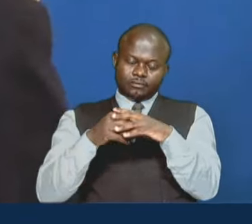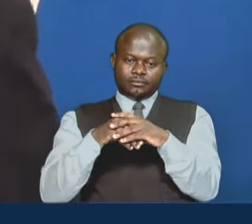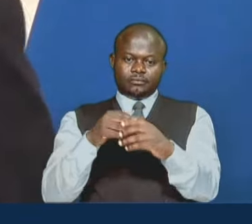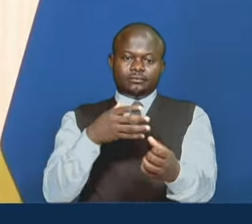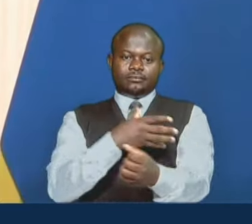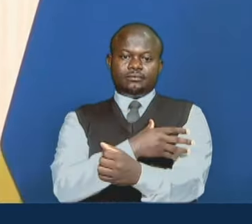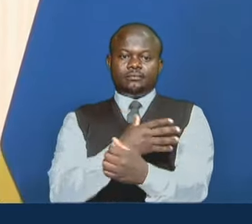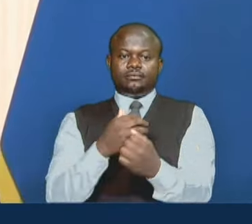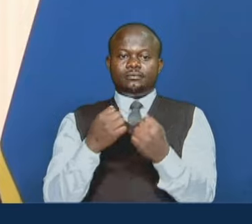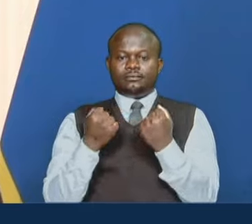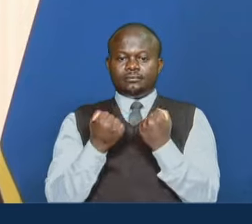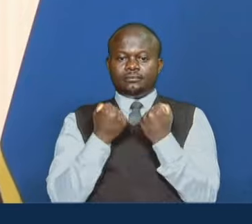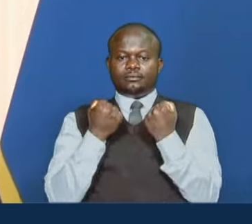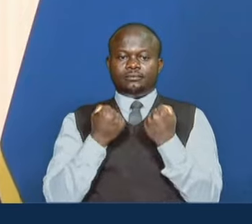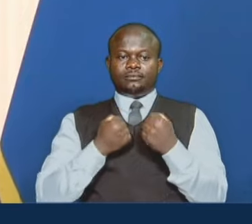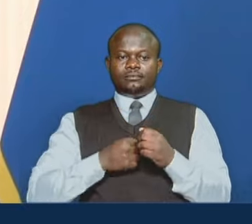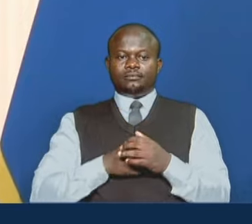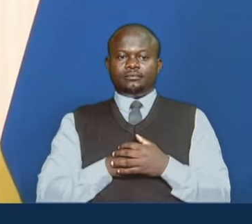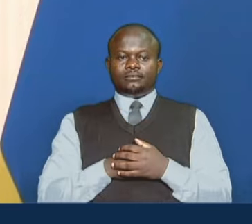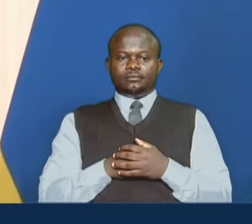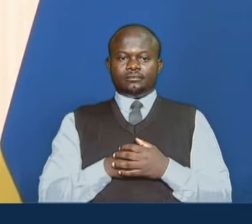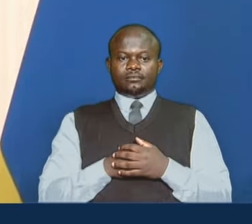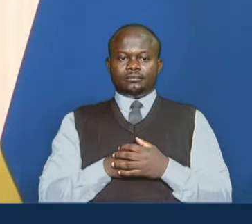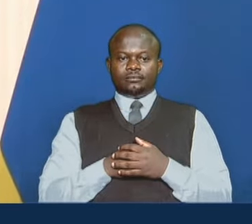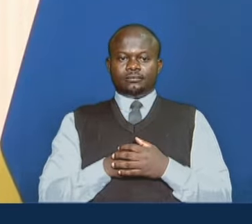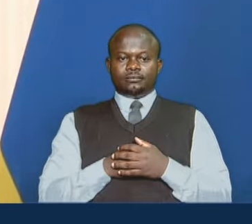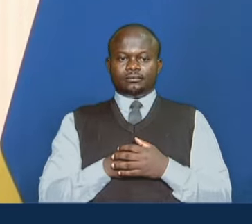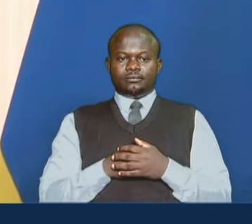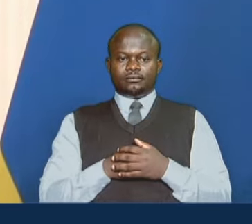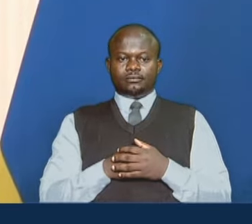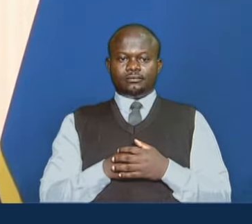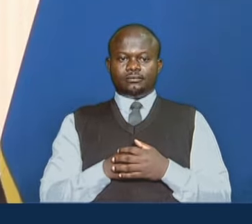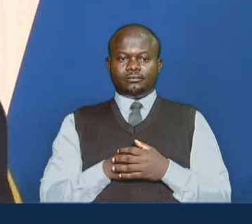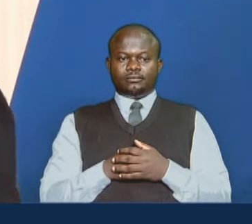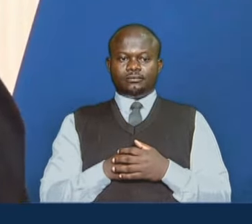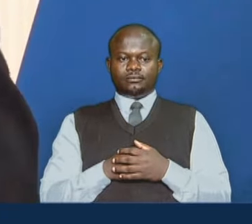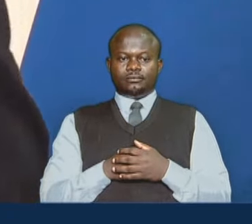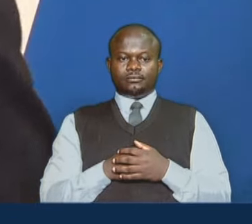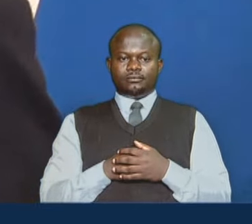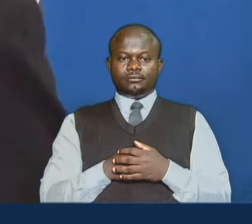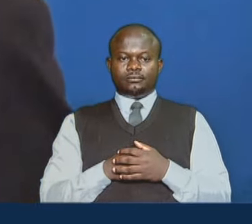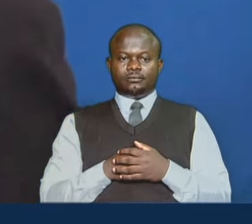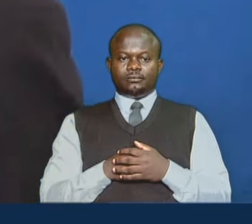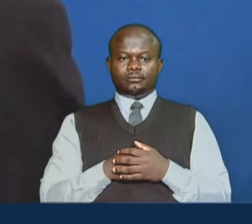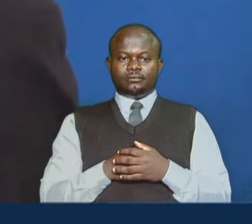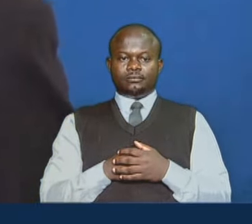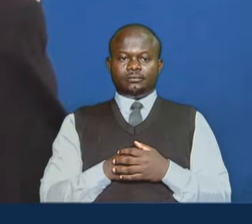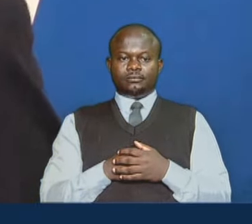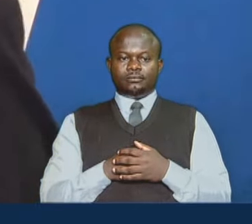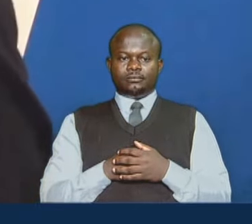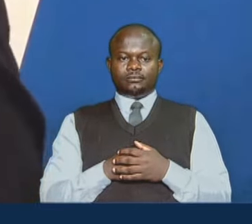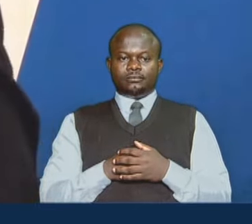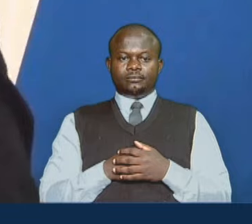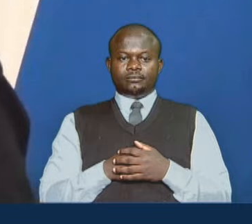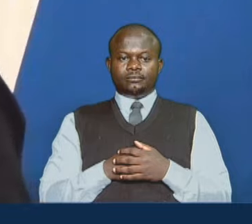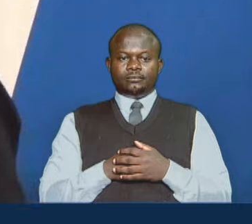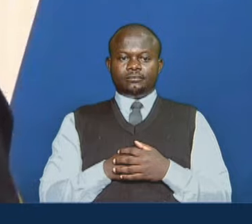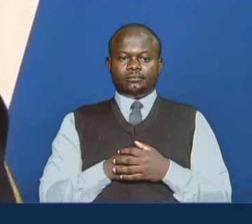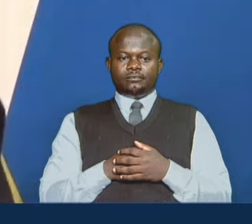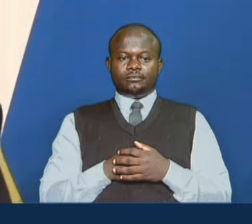zidasanzwe. We also need to prioritize growth areas such as information